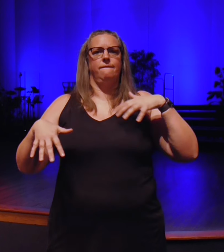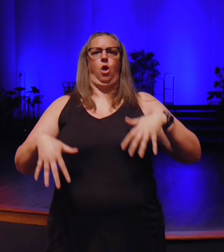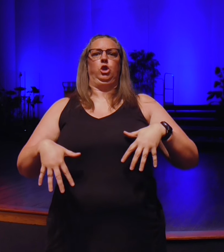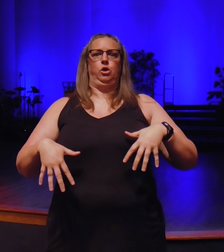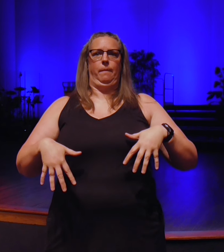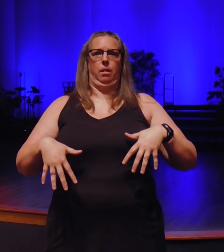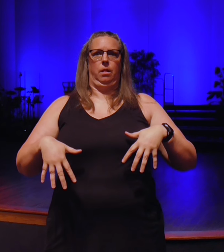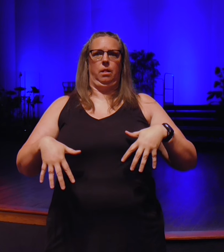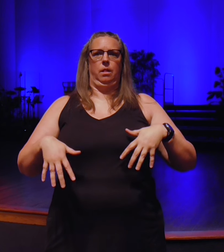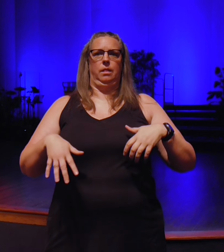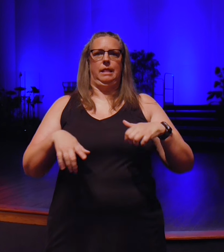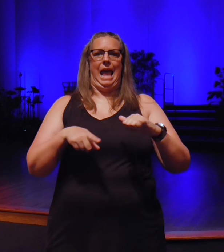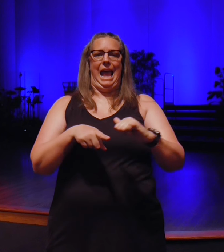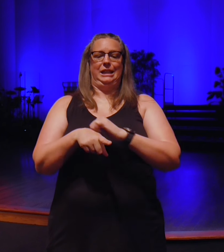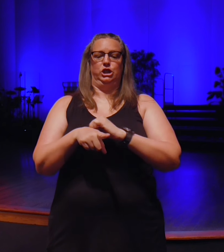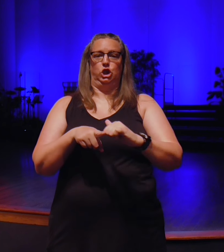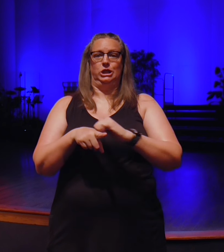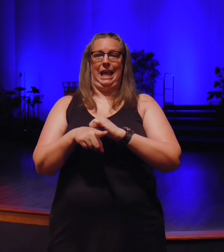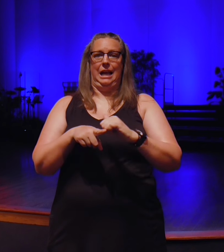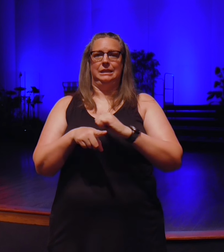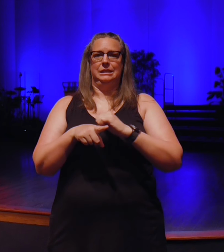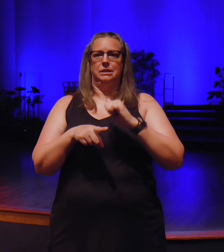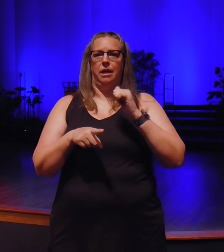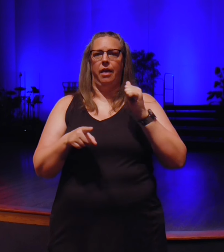than listening.